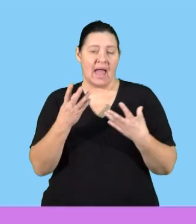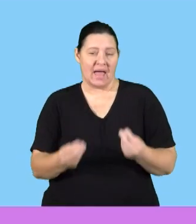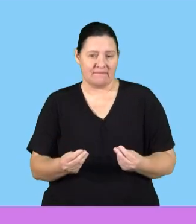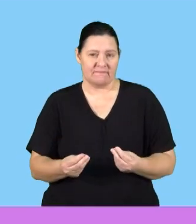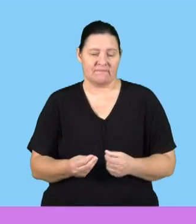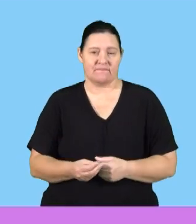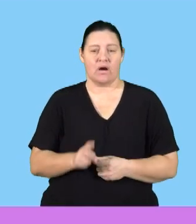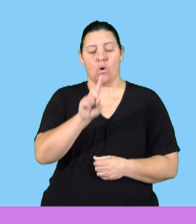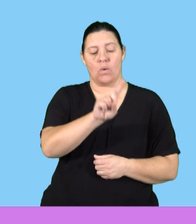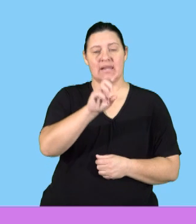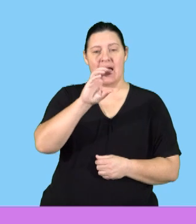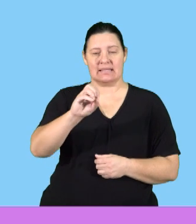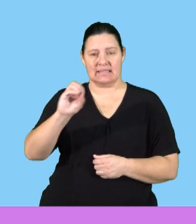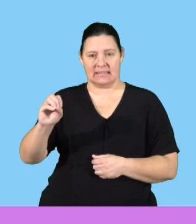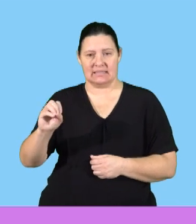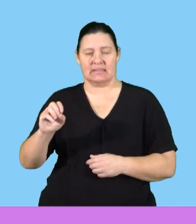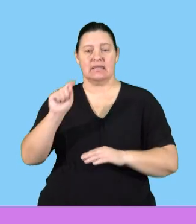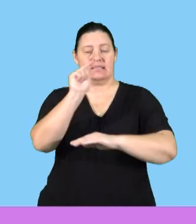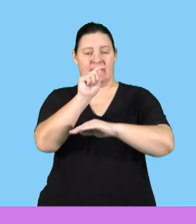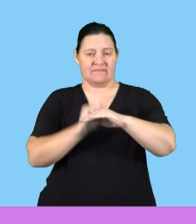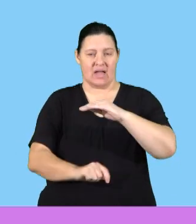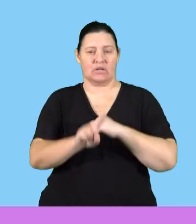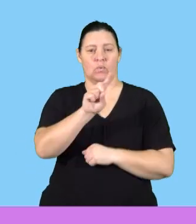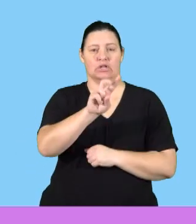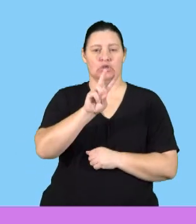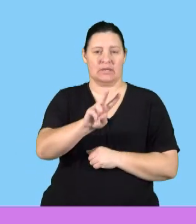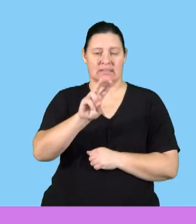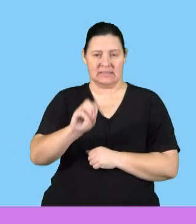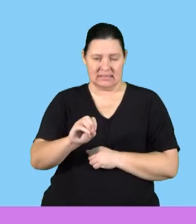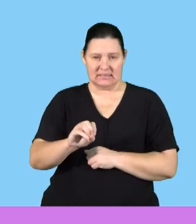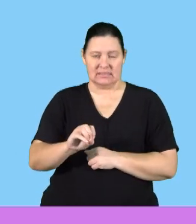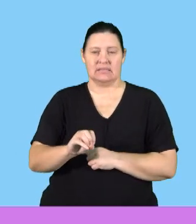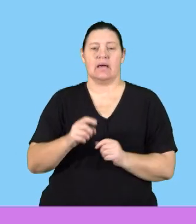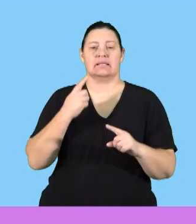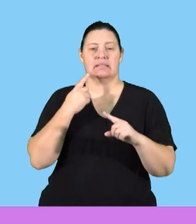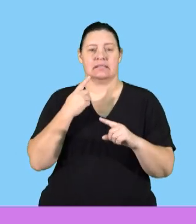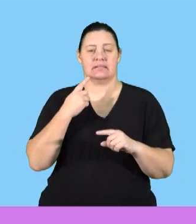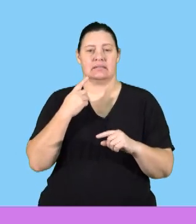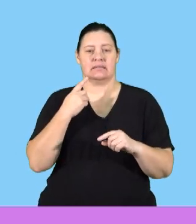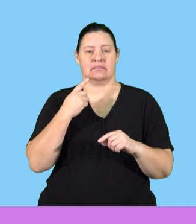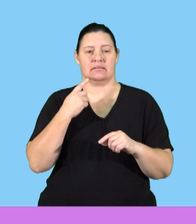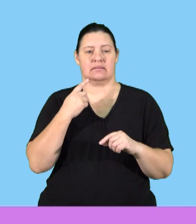have 100 divided by 120. This is multiplied by